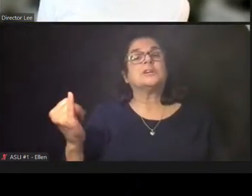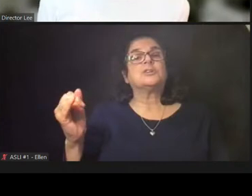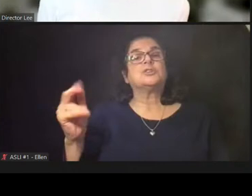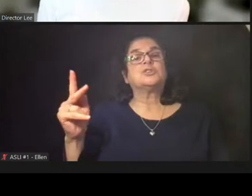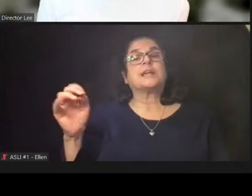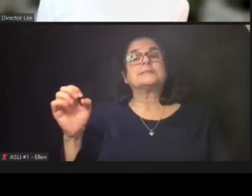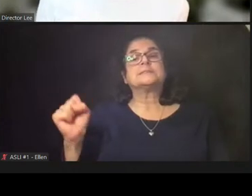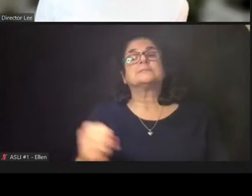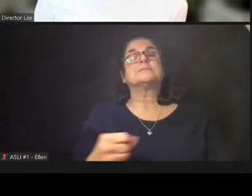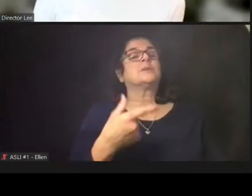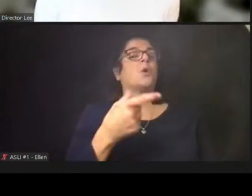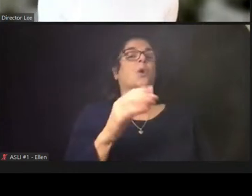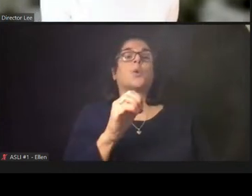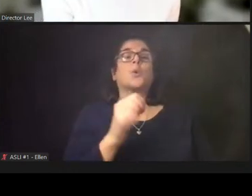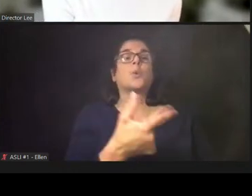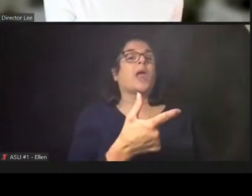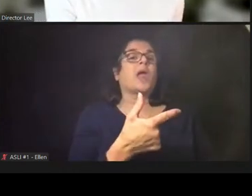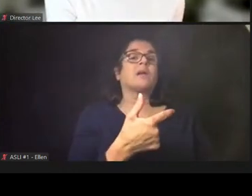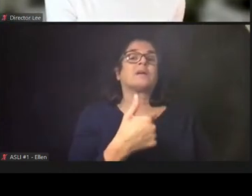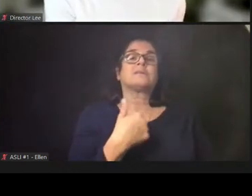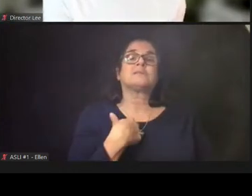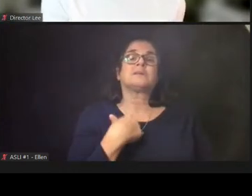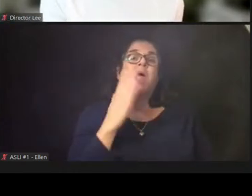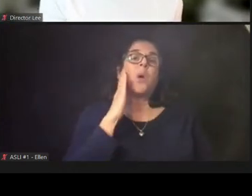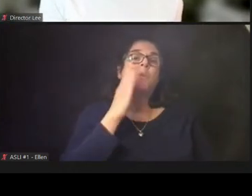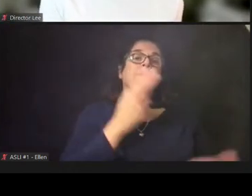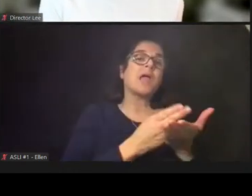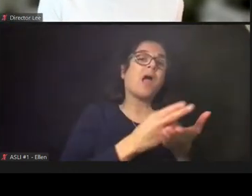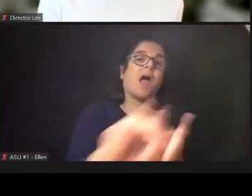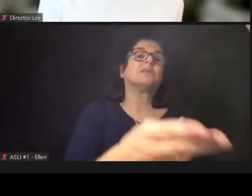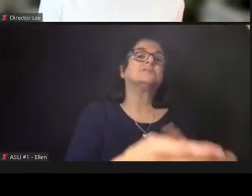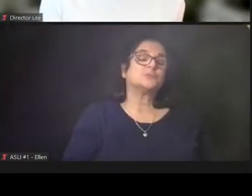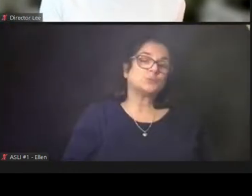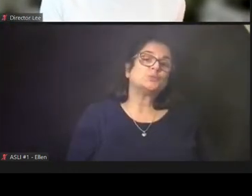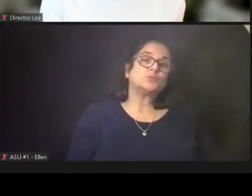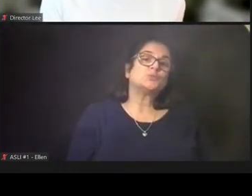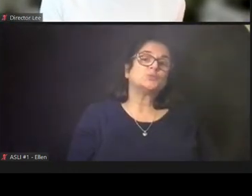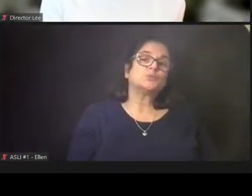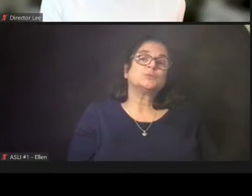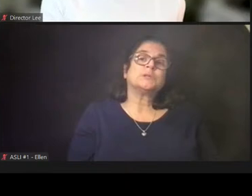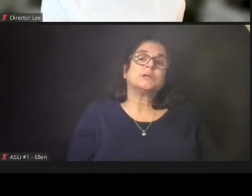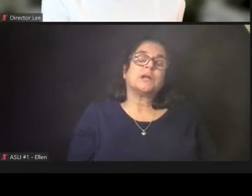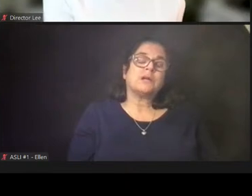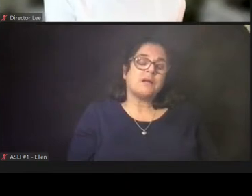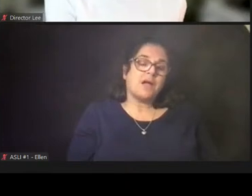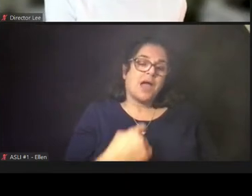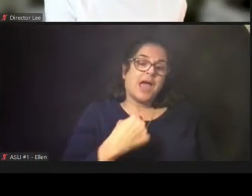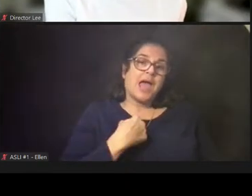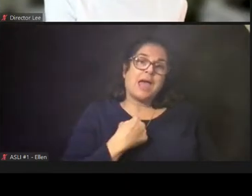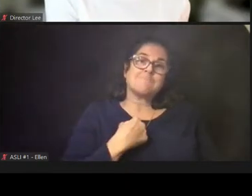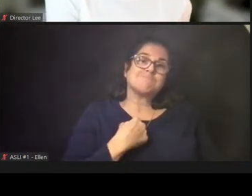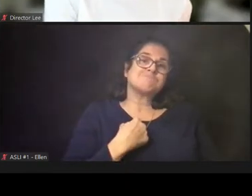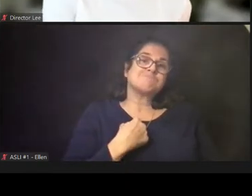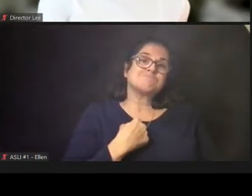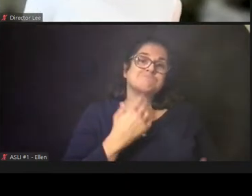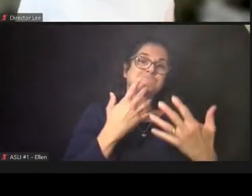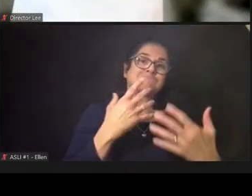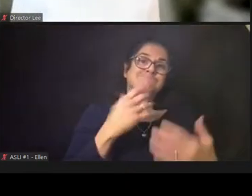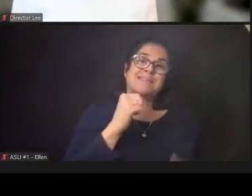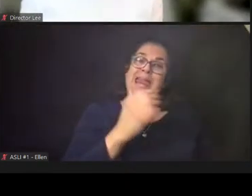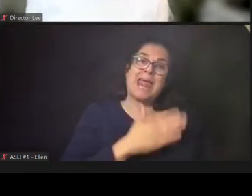Greg, I am going to be very honest with you. I am not happy that you're leaving.